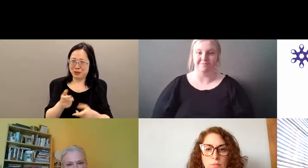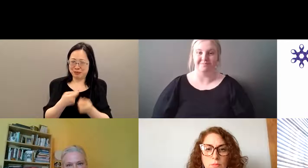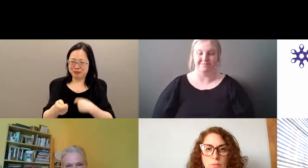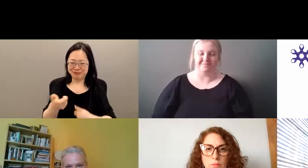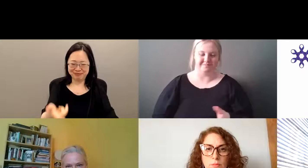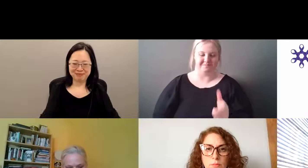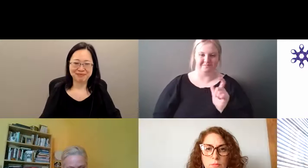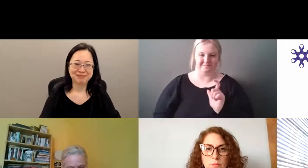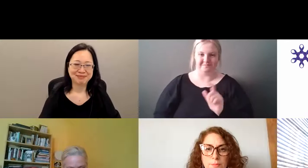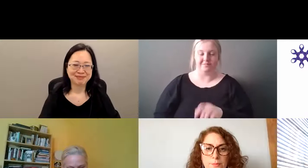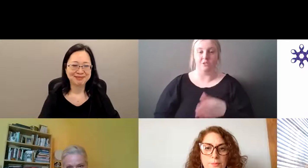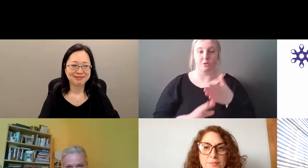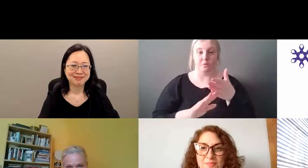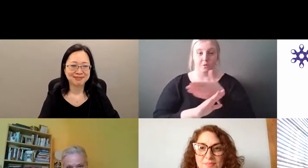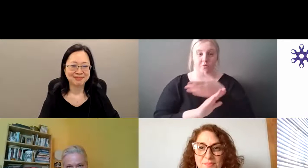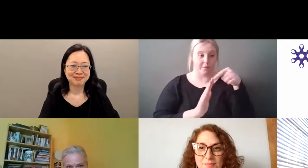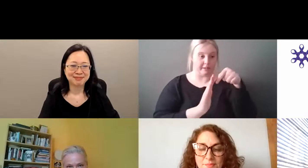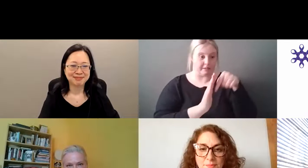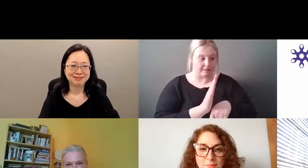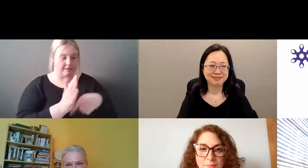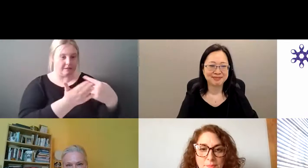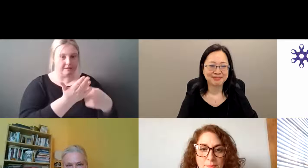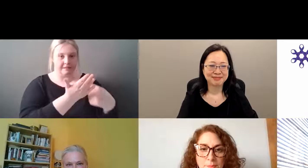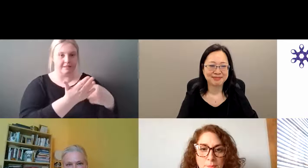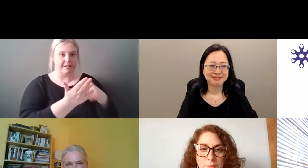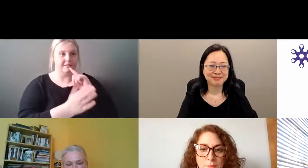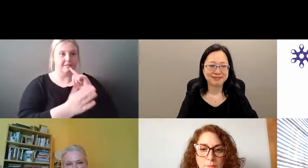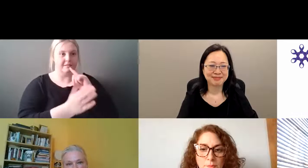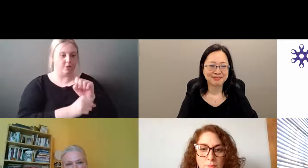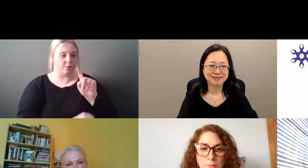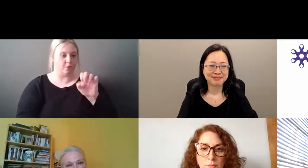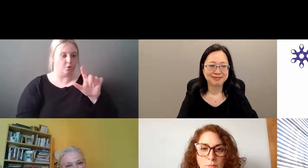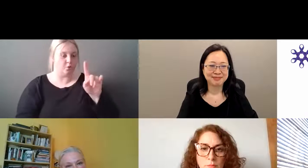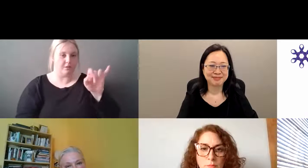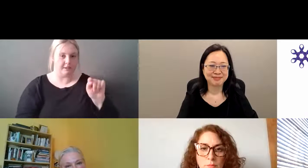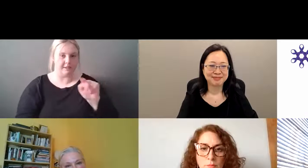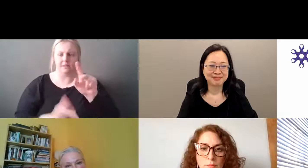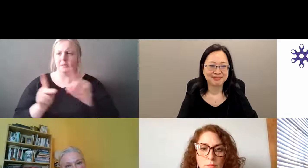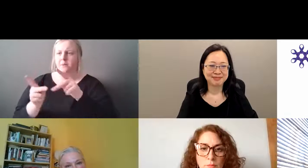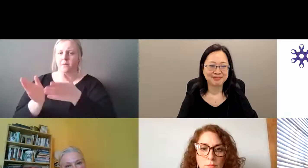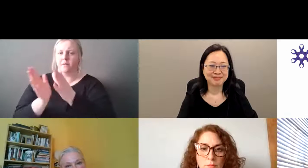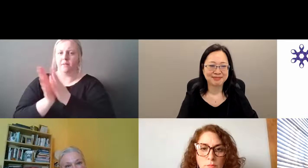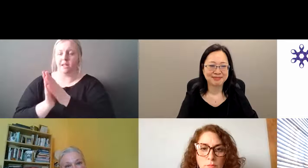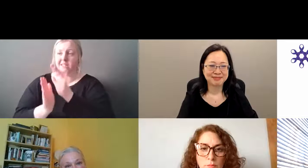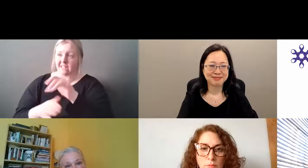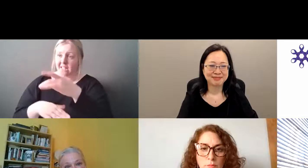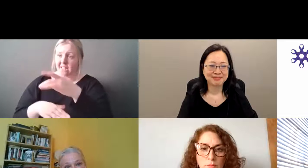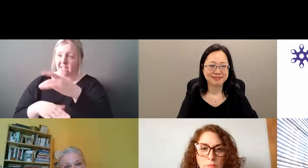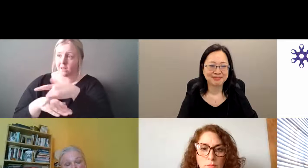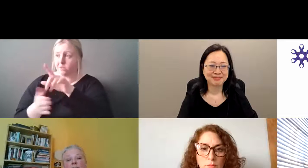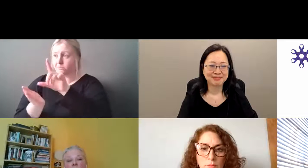dig deeper into the actual toolkit conversation, we've had questions about whether the toolkit is available in a